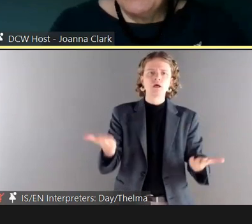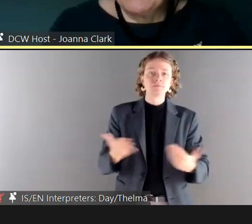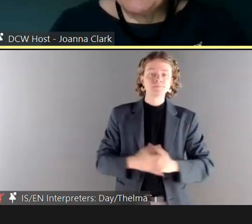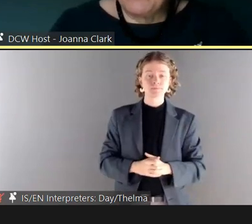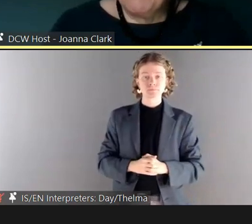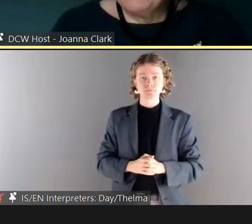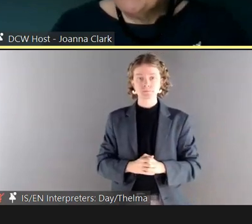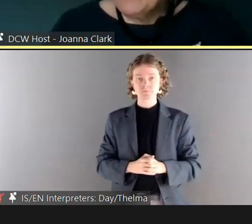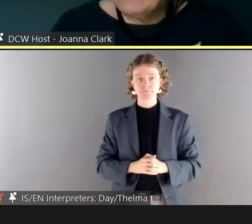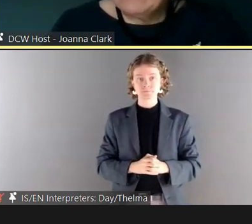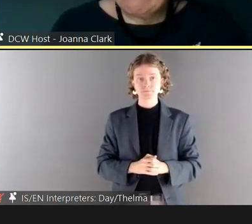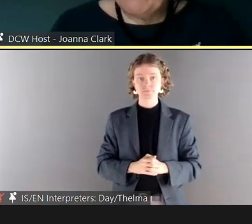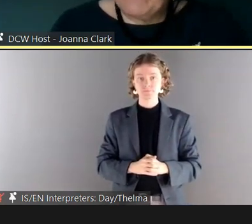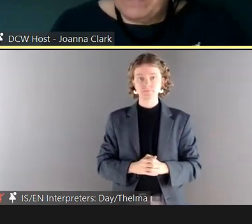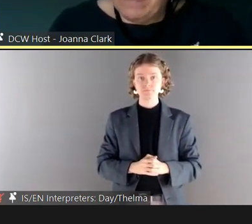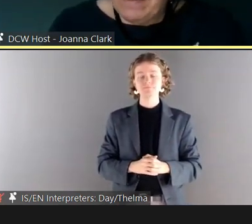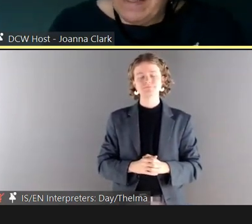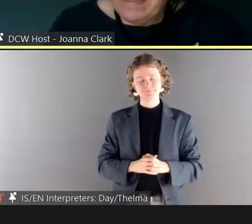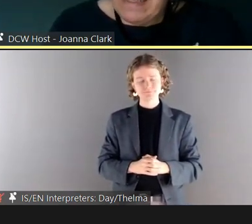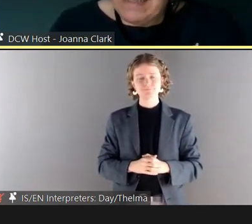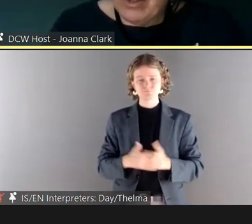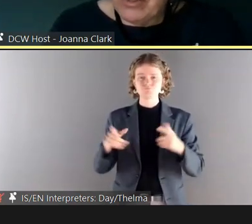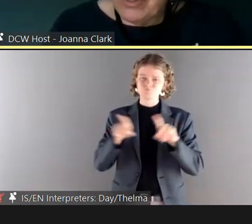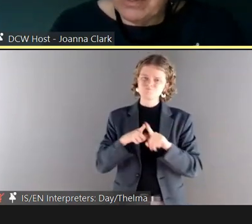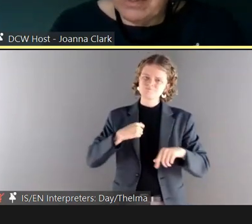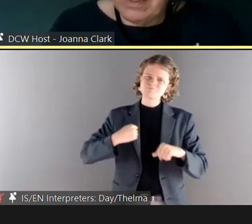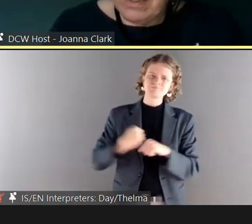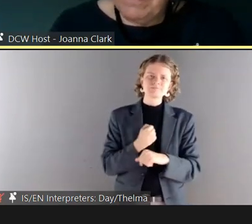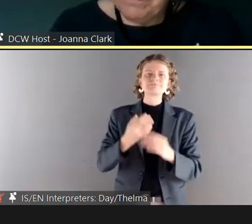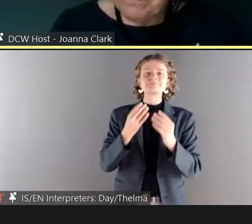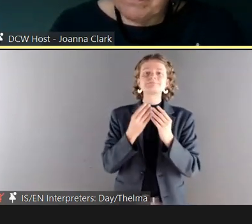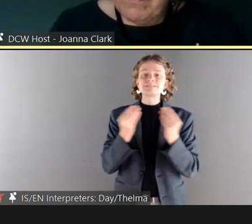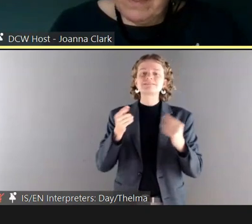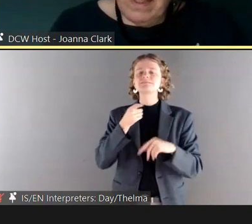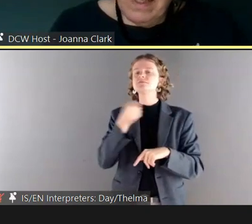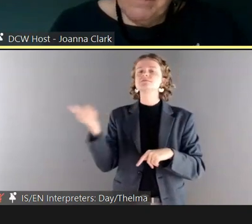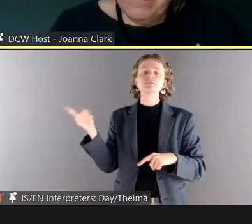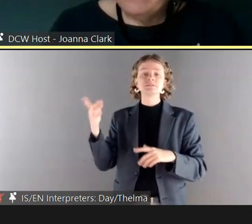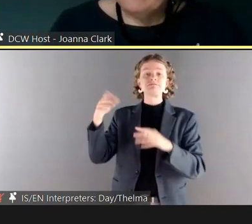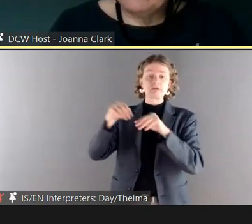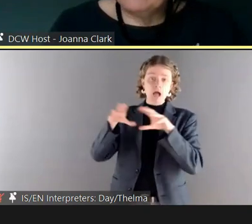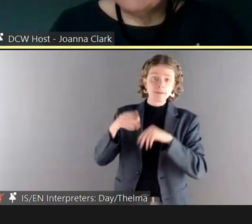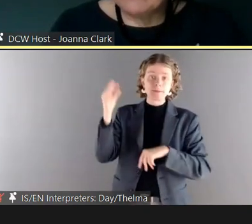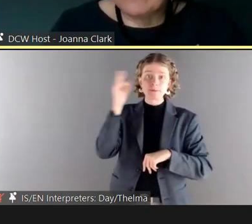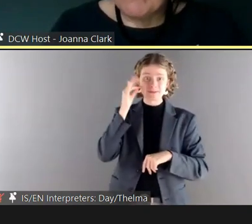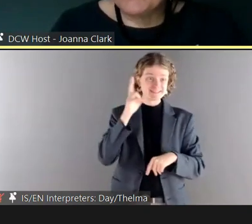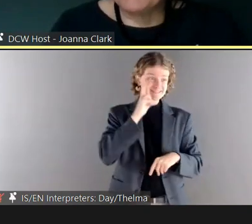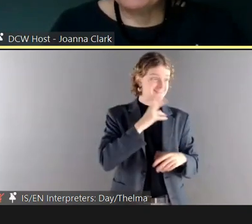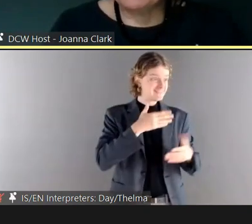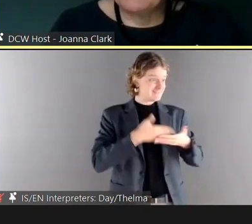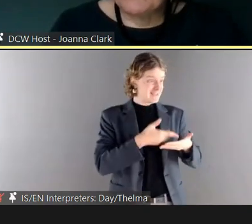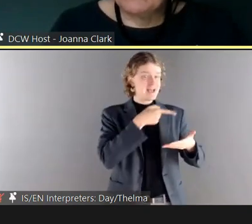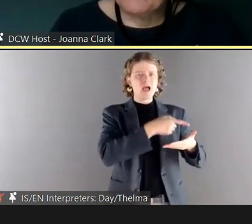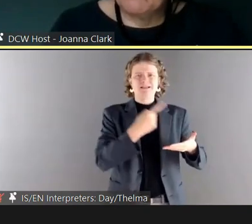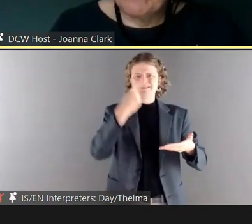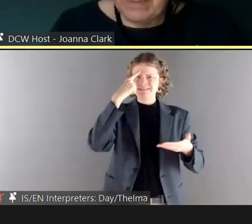all, there's often a feeling that they cannot learn. And there's an assumption